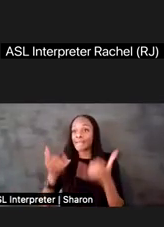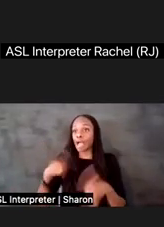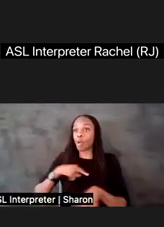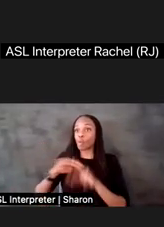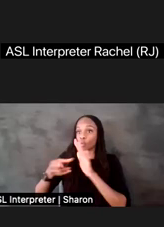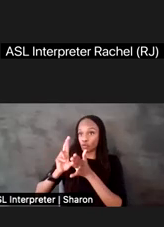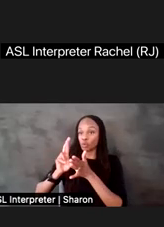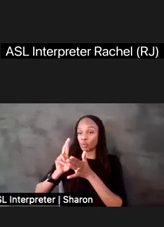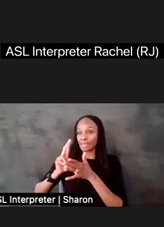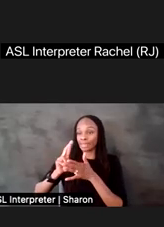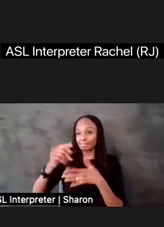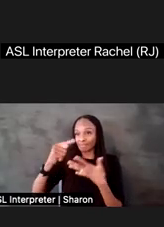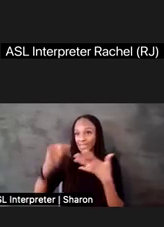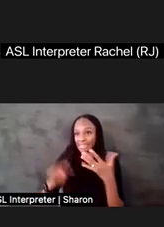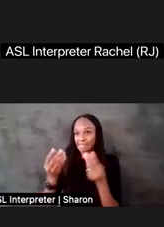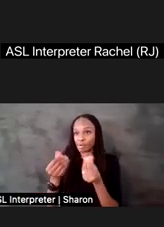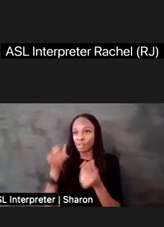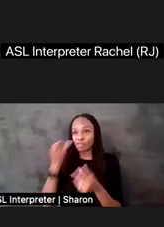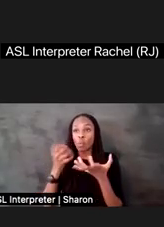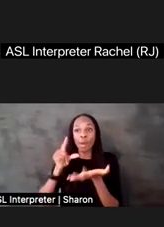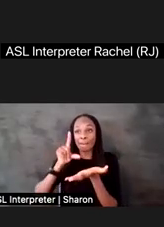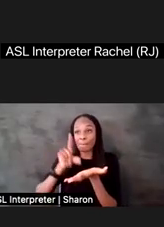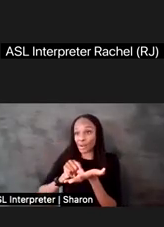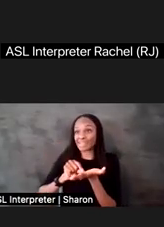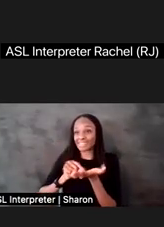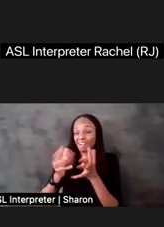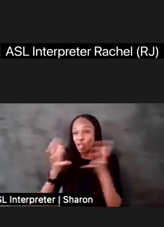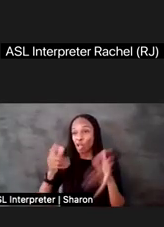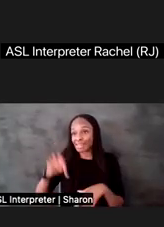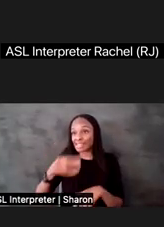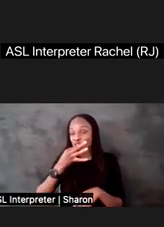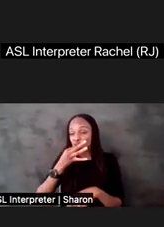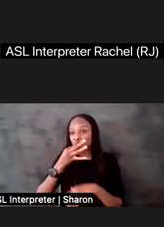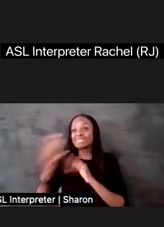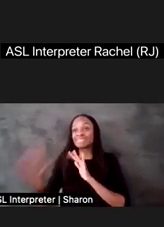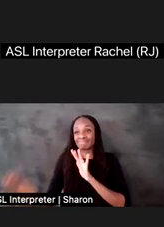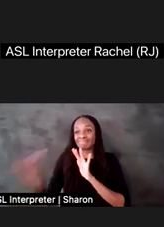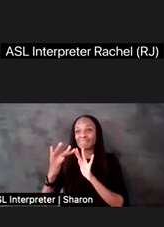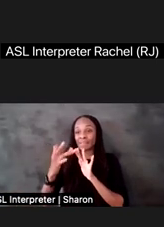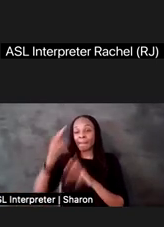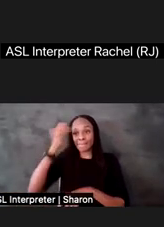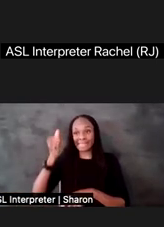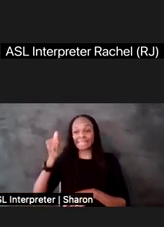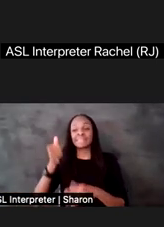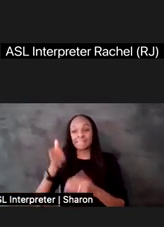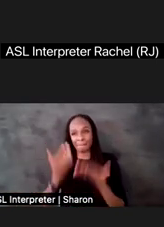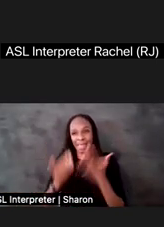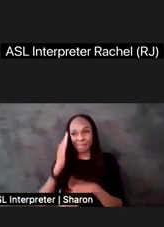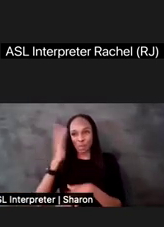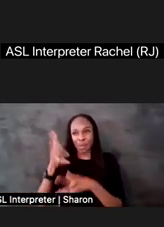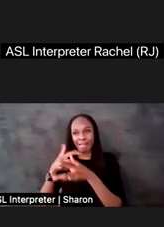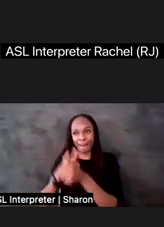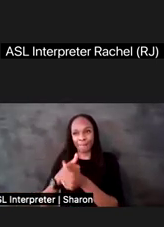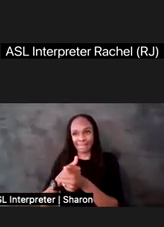planning to print a lot of these soon, reach out because we may be updating them. We've had another round